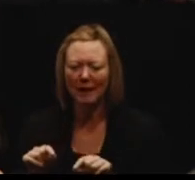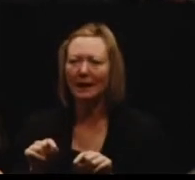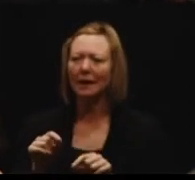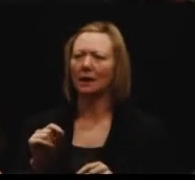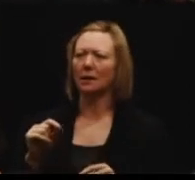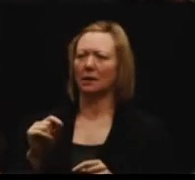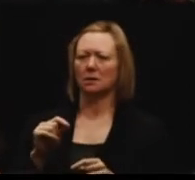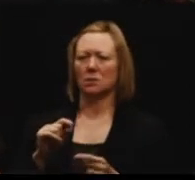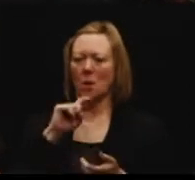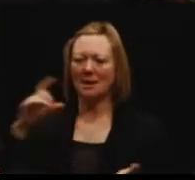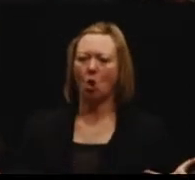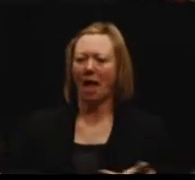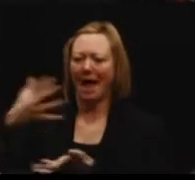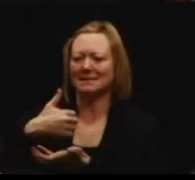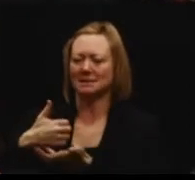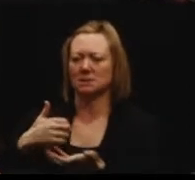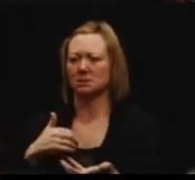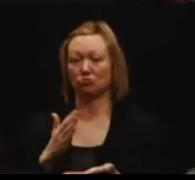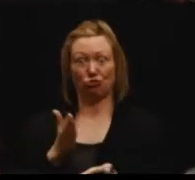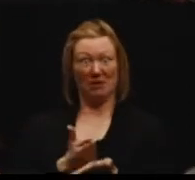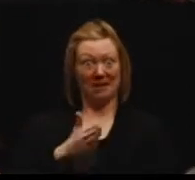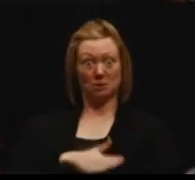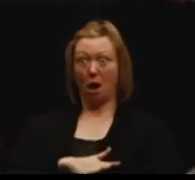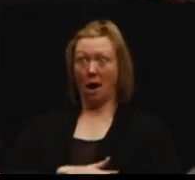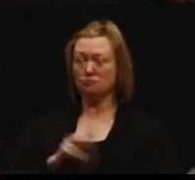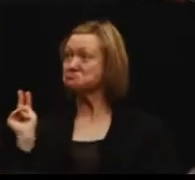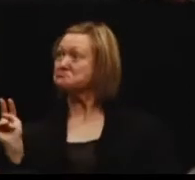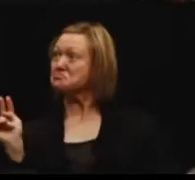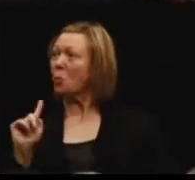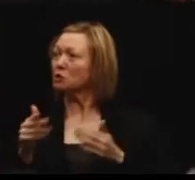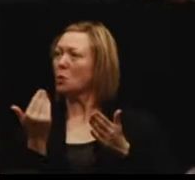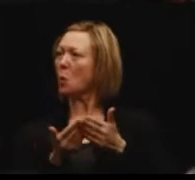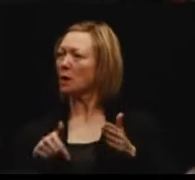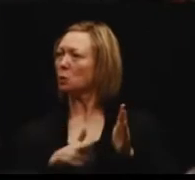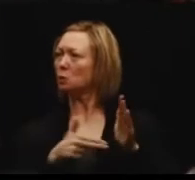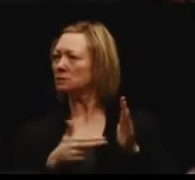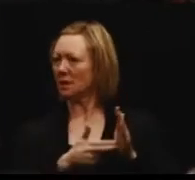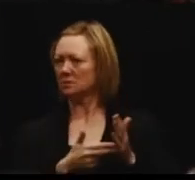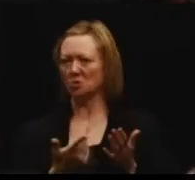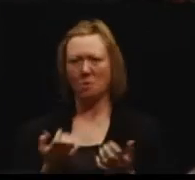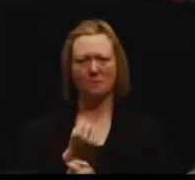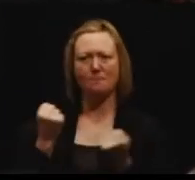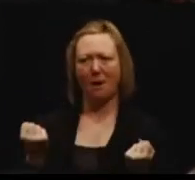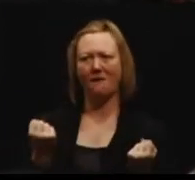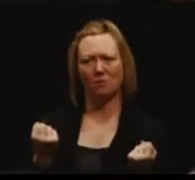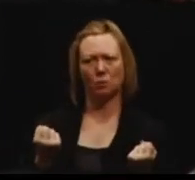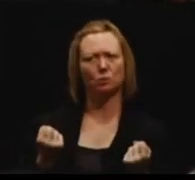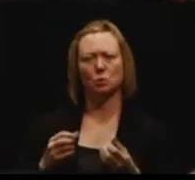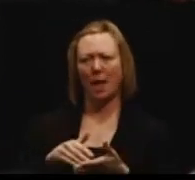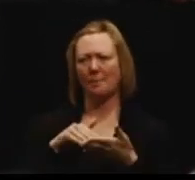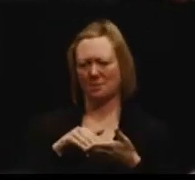you get real time what's going on in New Zealand. That's going to be a very powerful tool, particularly in managing environmental constraints.